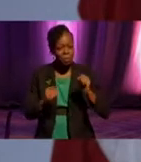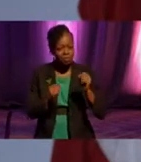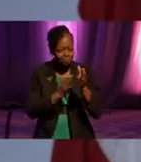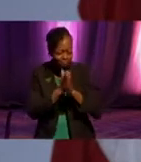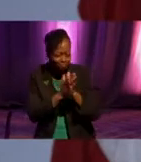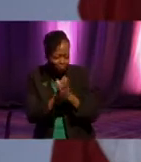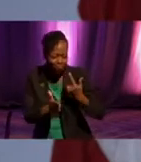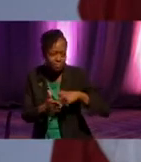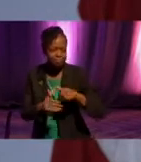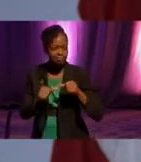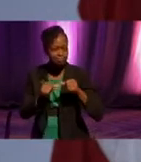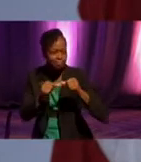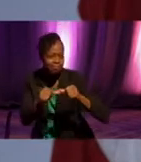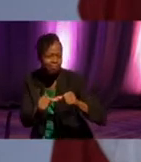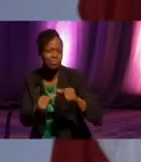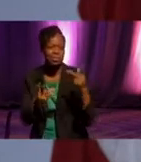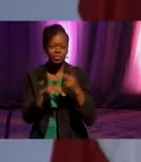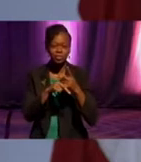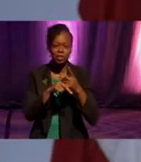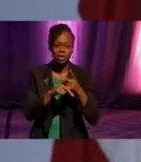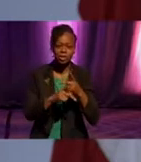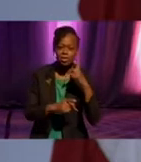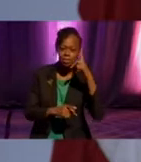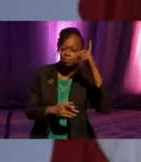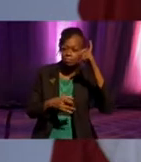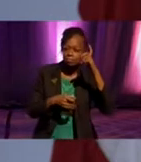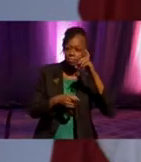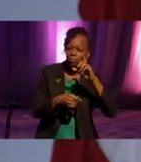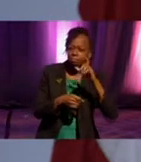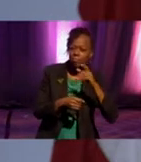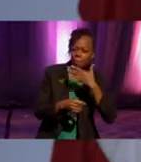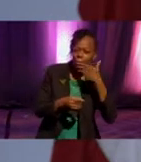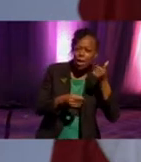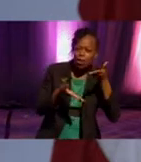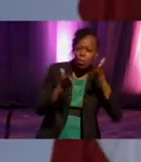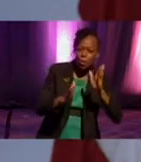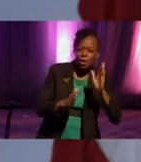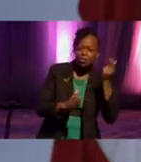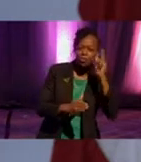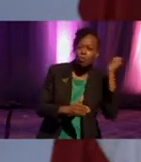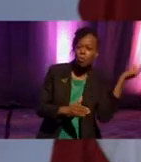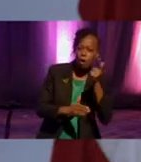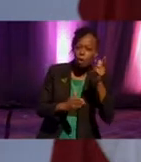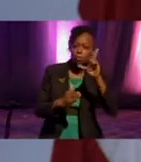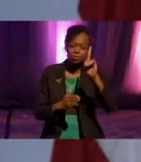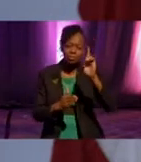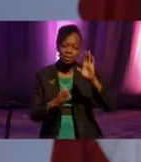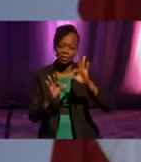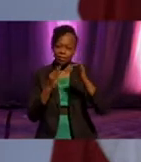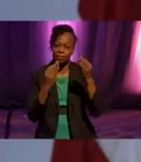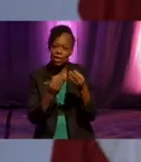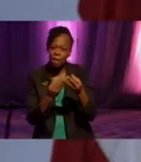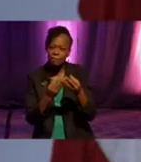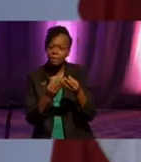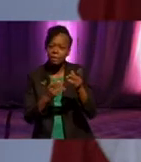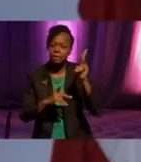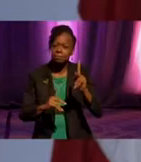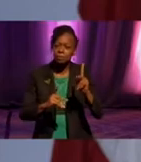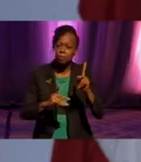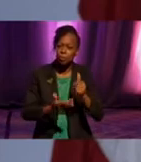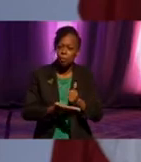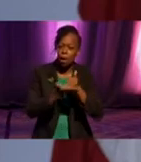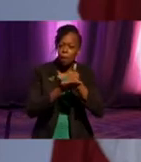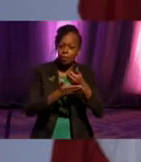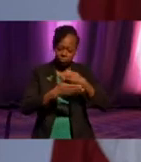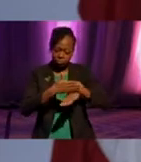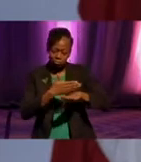us to find creative pathways to equitable outcomes for all district families, birthing persons, and our babies. And over the last 4 years,